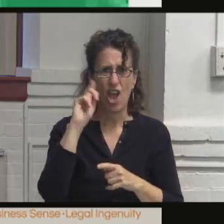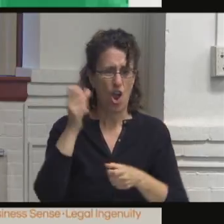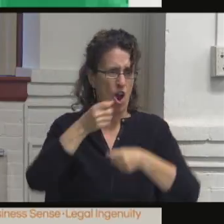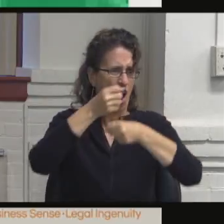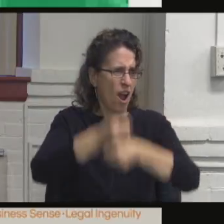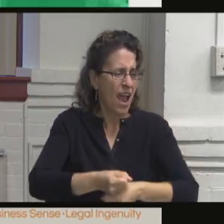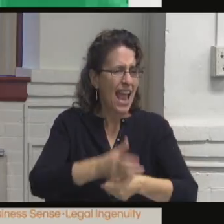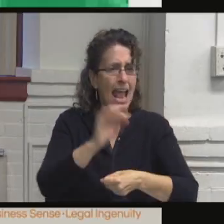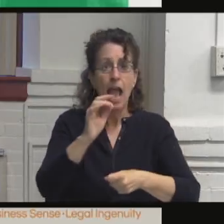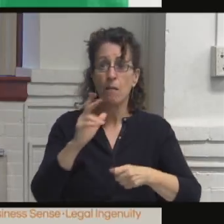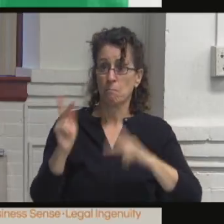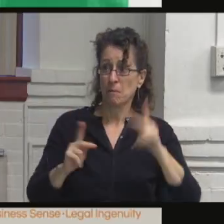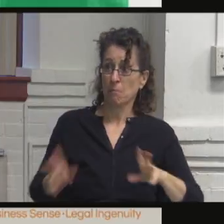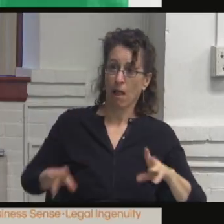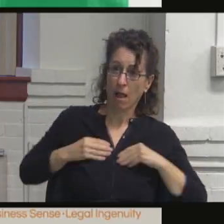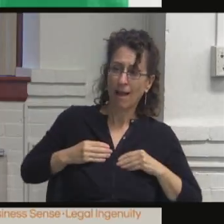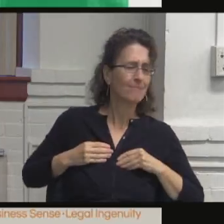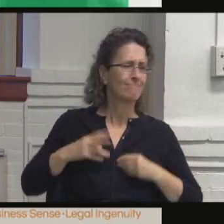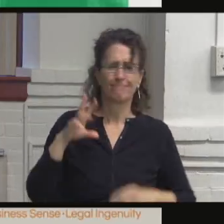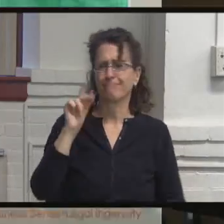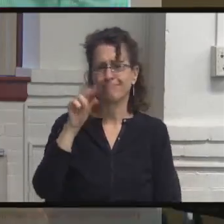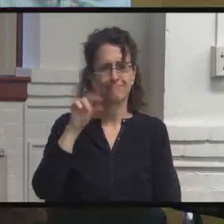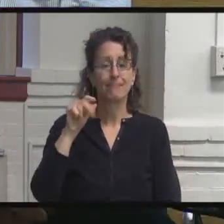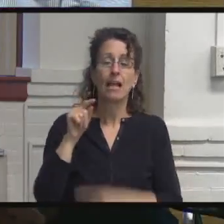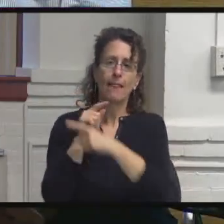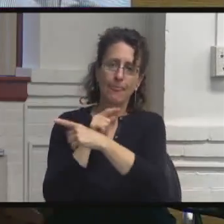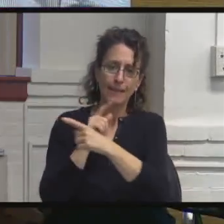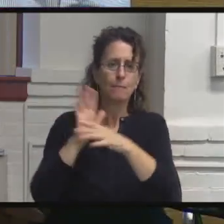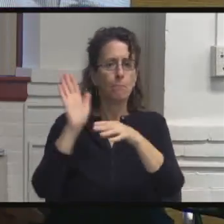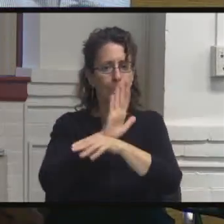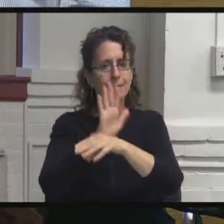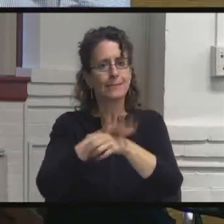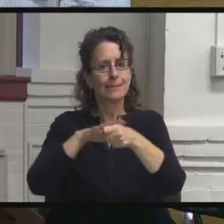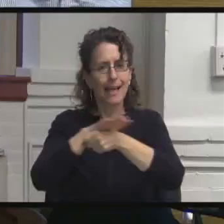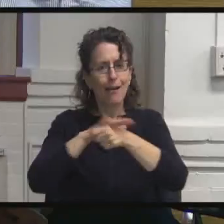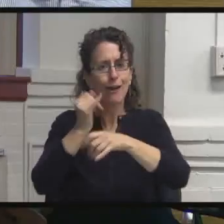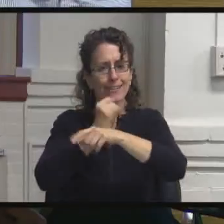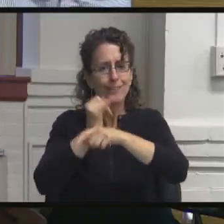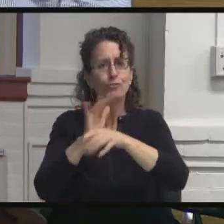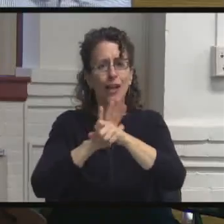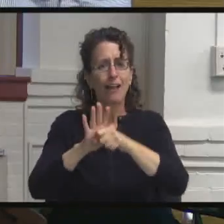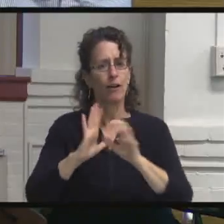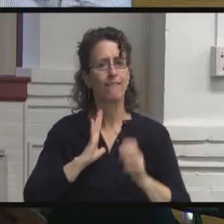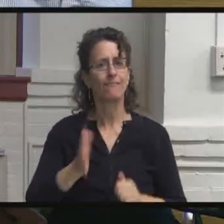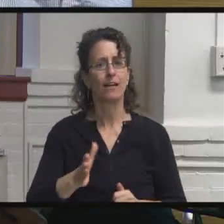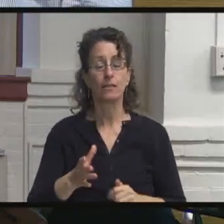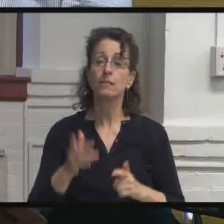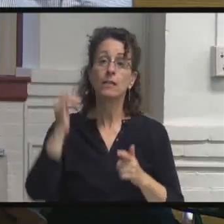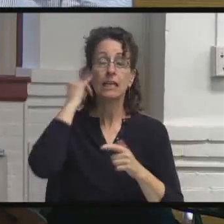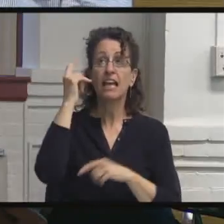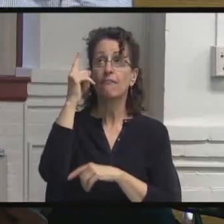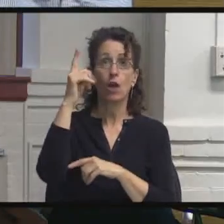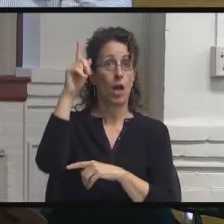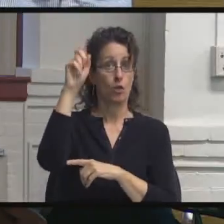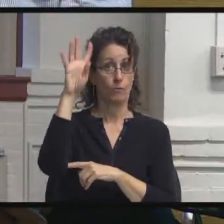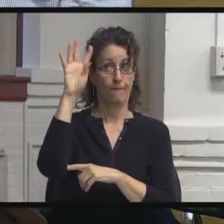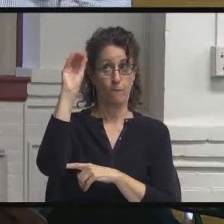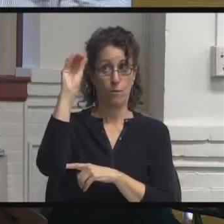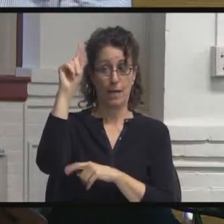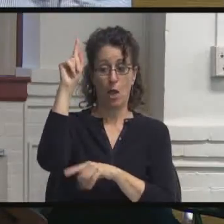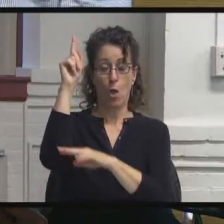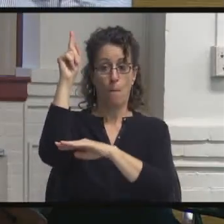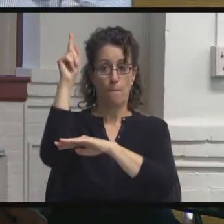a structure there in comparison to the commercial industrial area. Now, what if we went to 120 feet? We're still going to have a